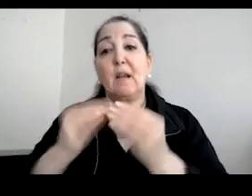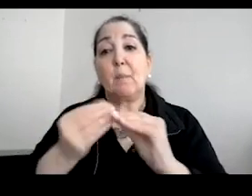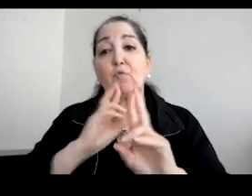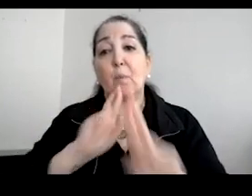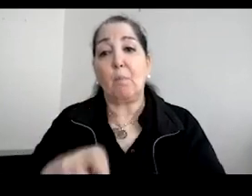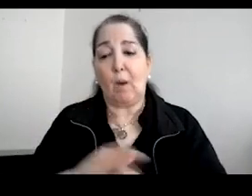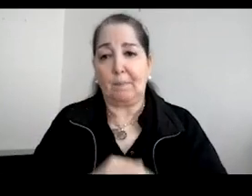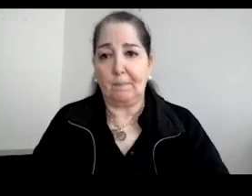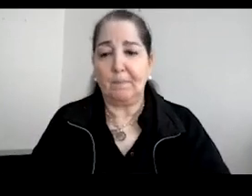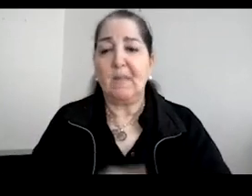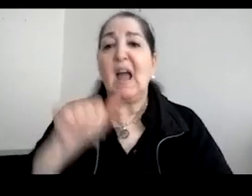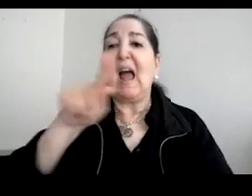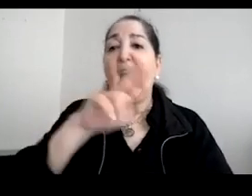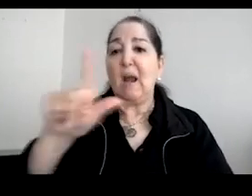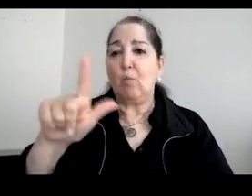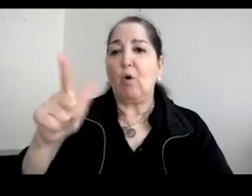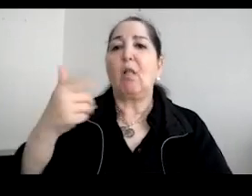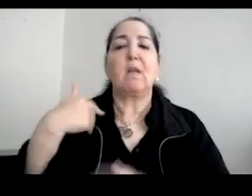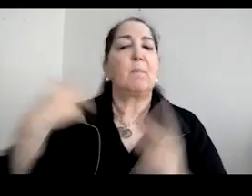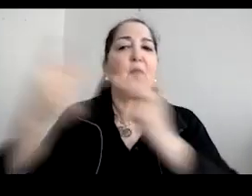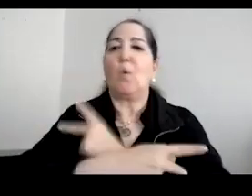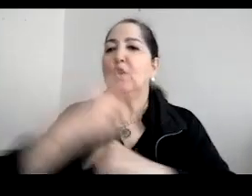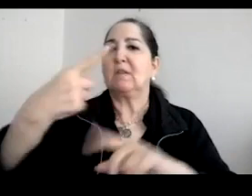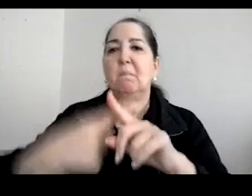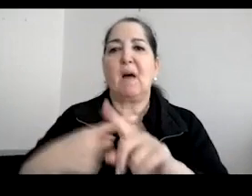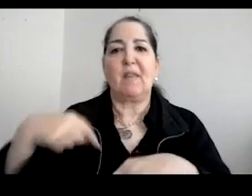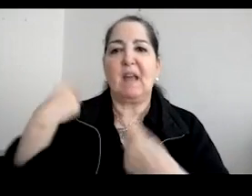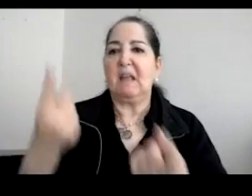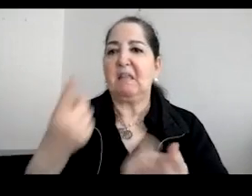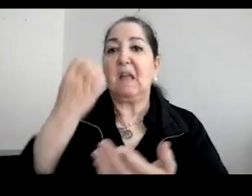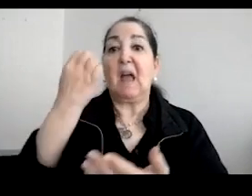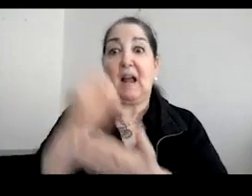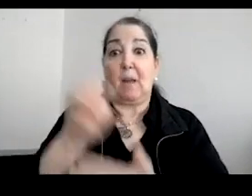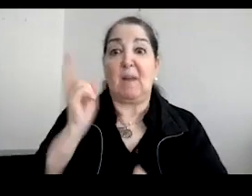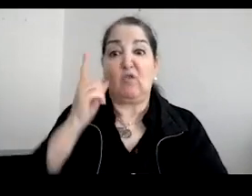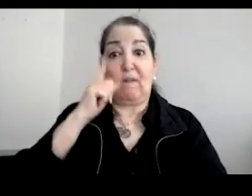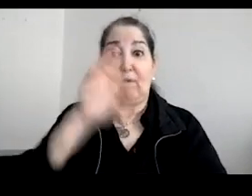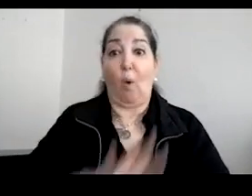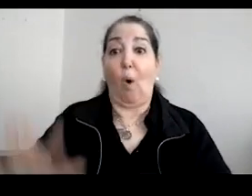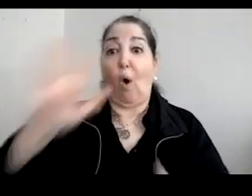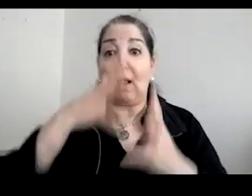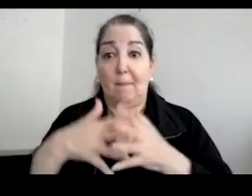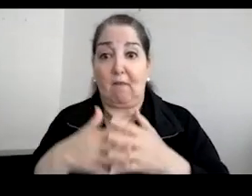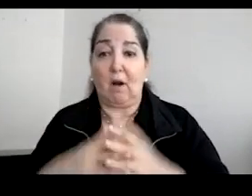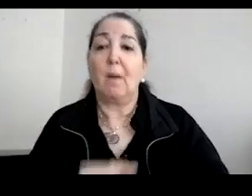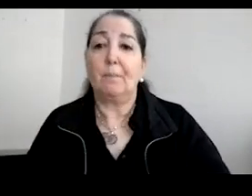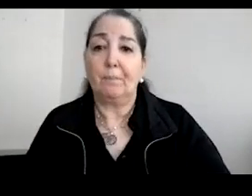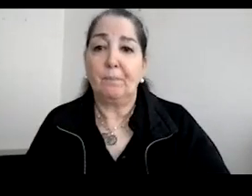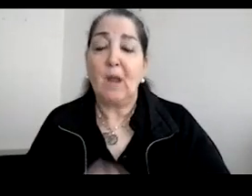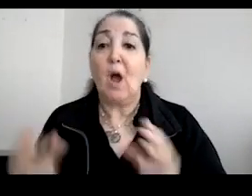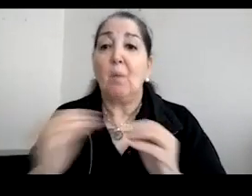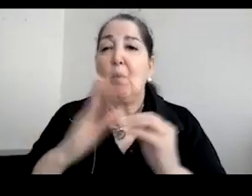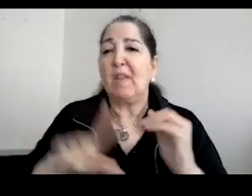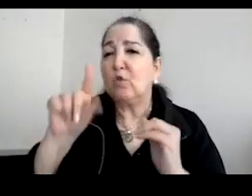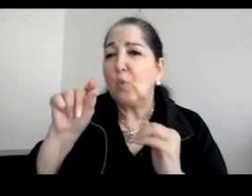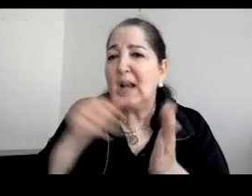of the recession and really one of the worst months in the economic history of the United States. More than 20 million people